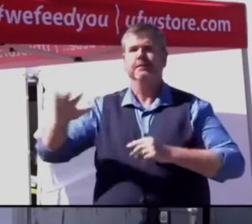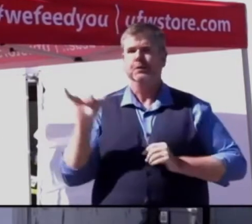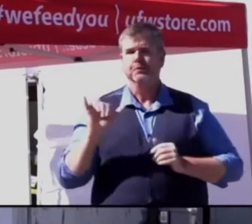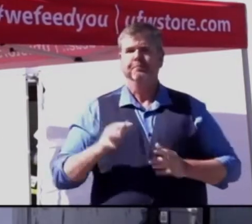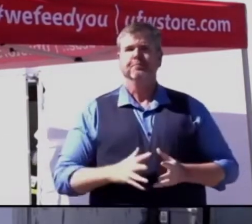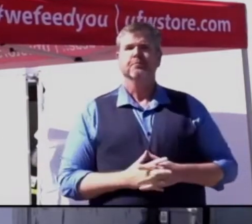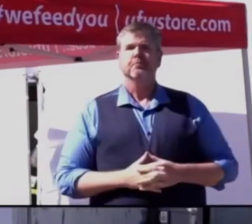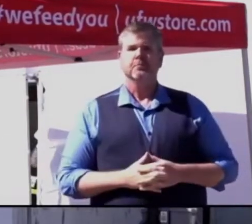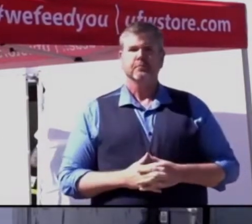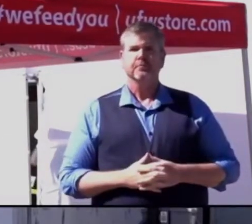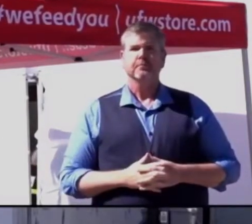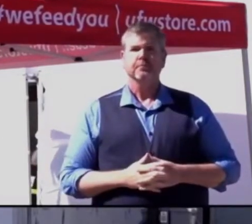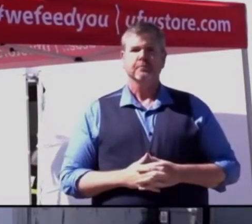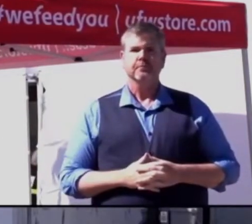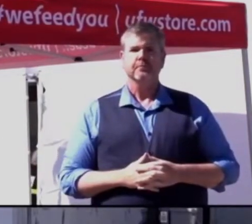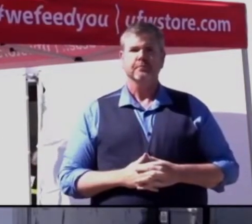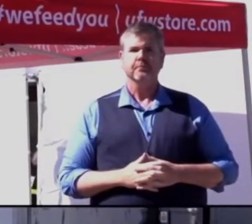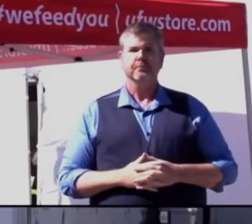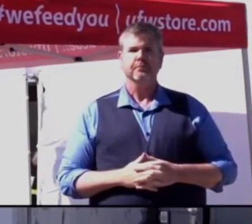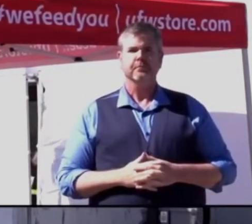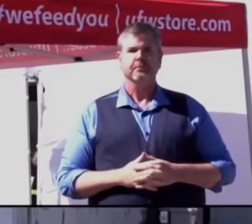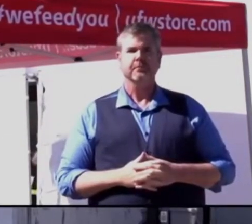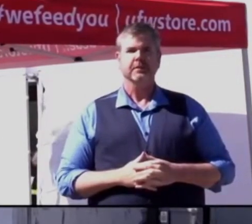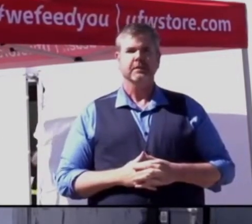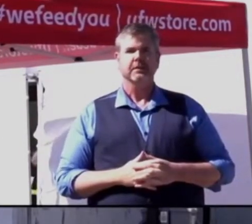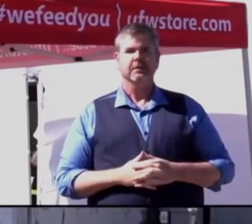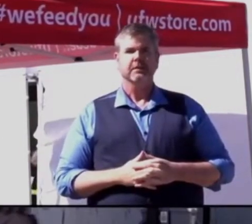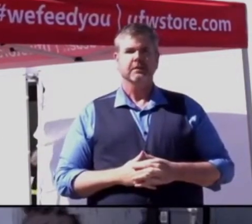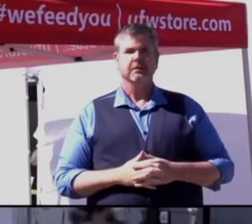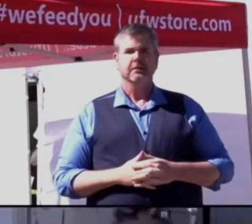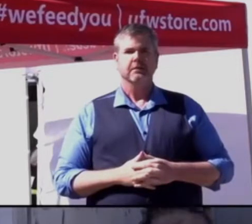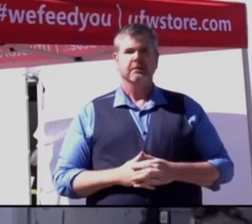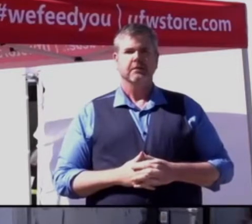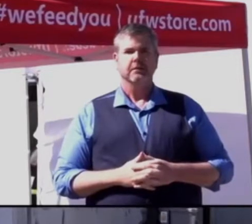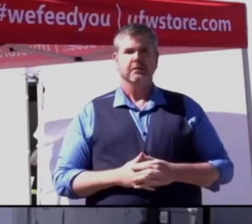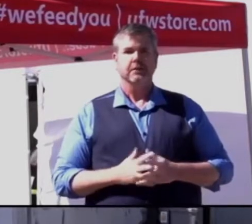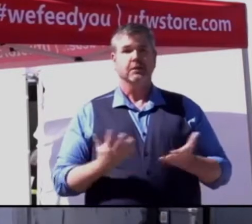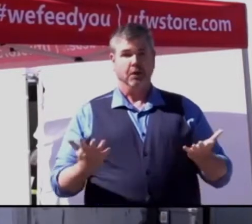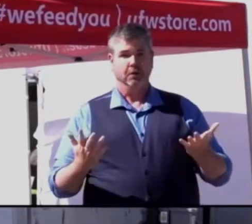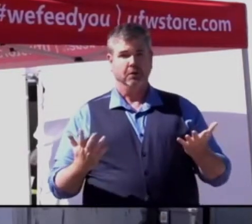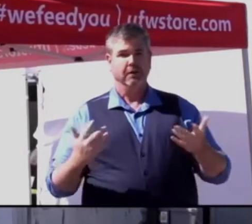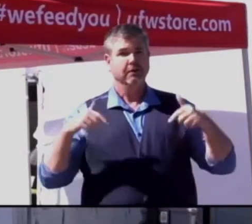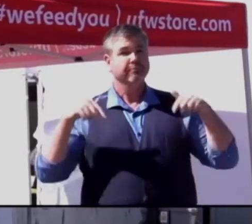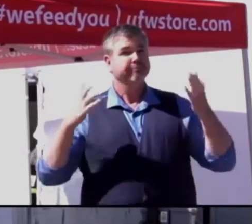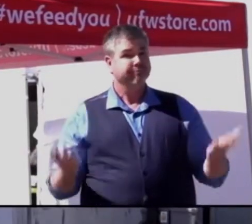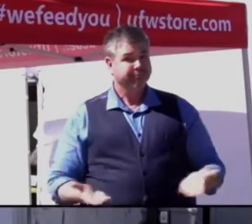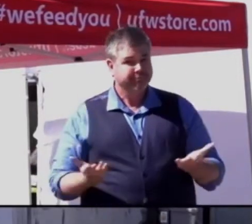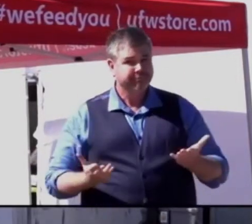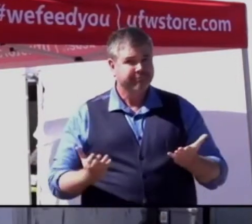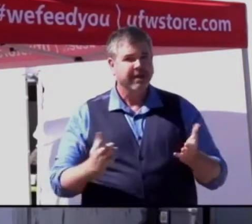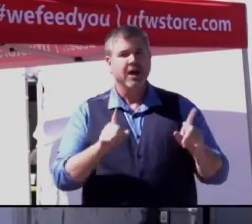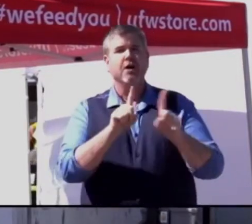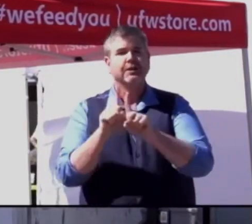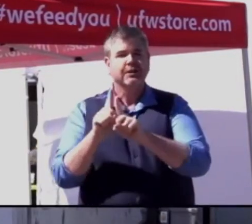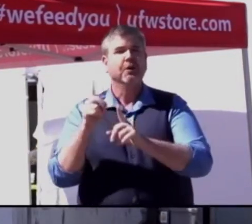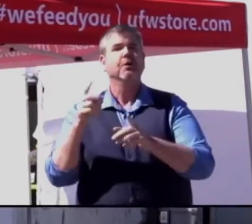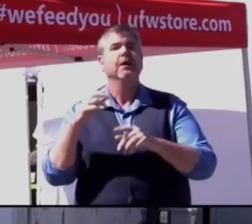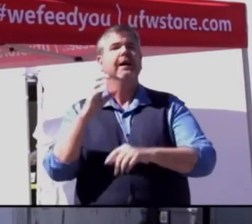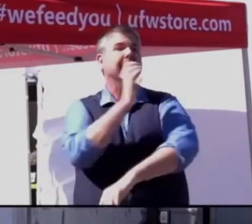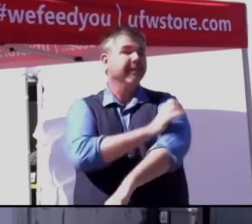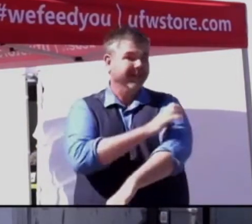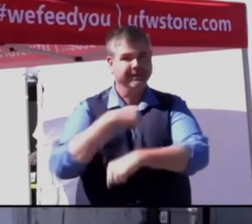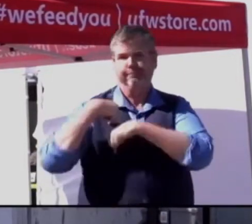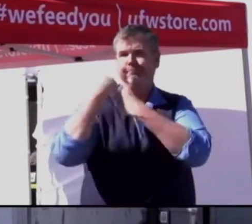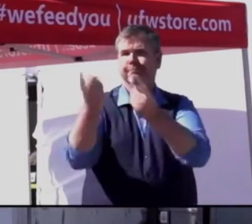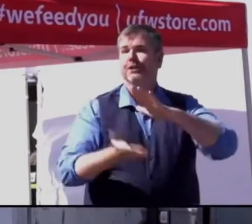county. So combined with the mass vaccination clinics that we already have, our